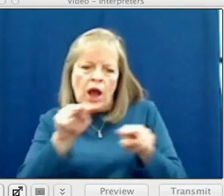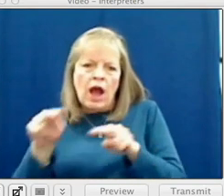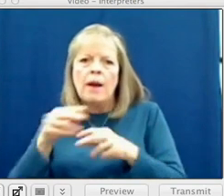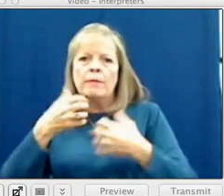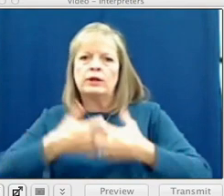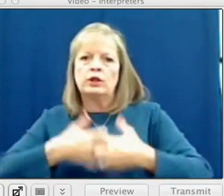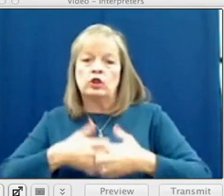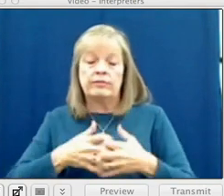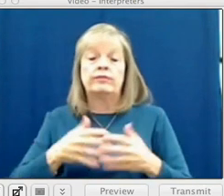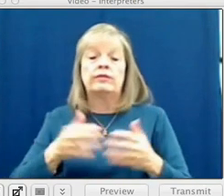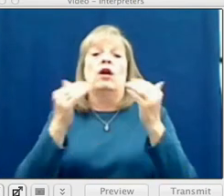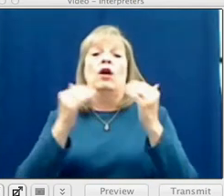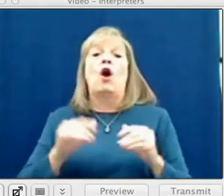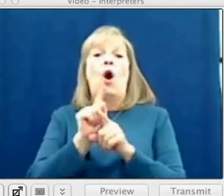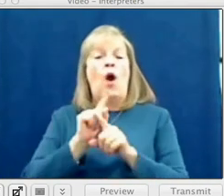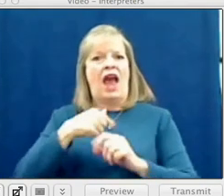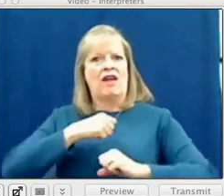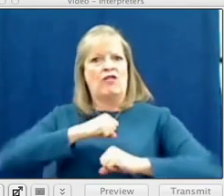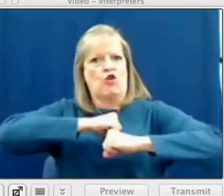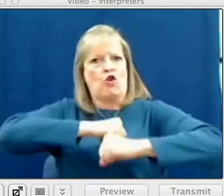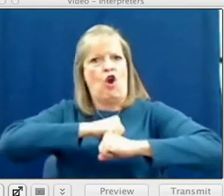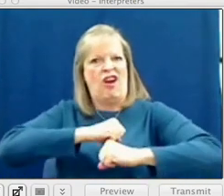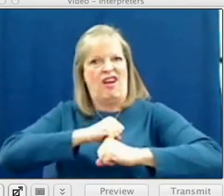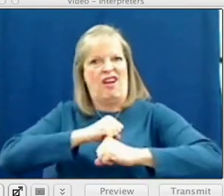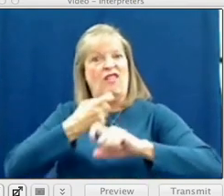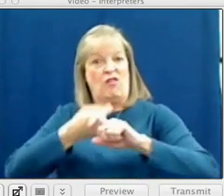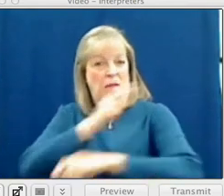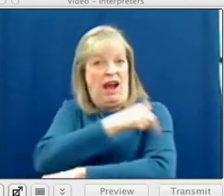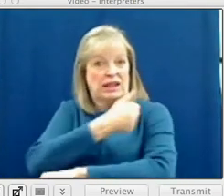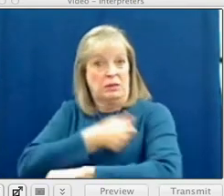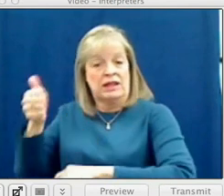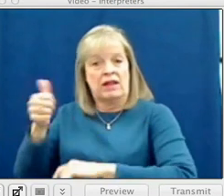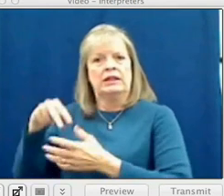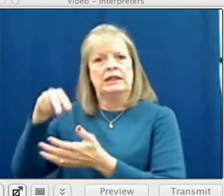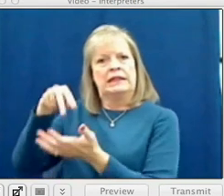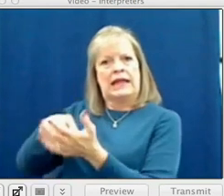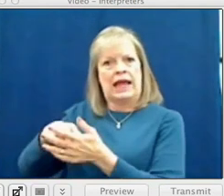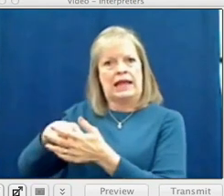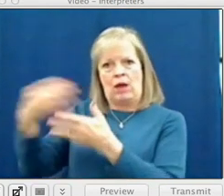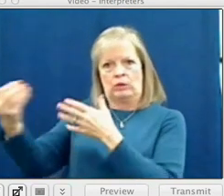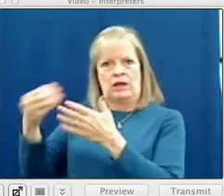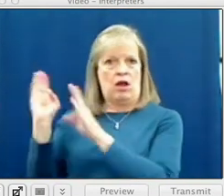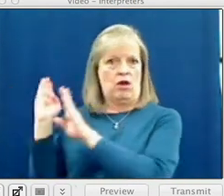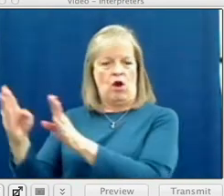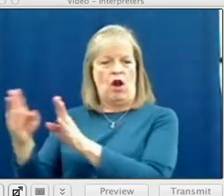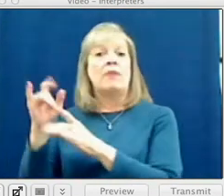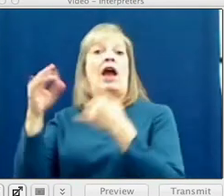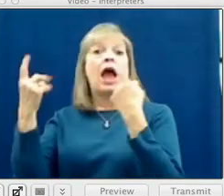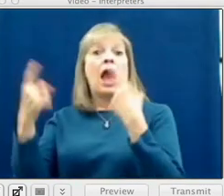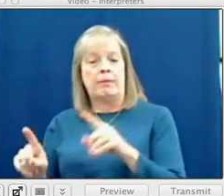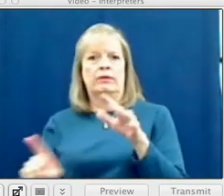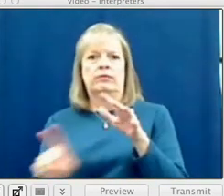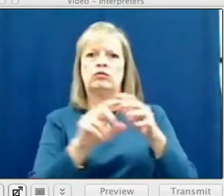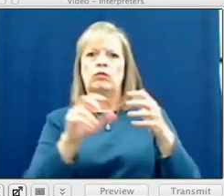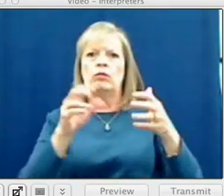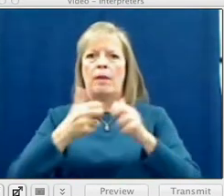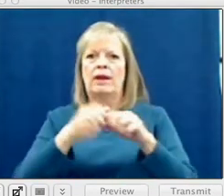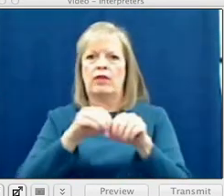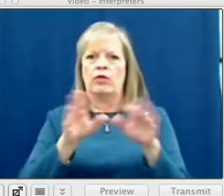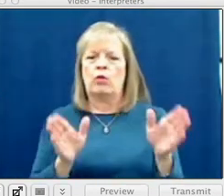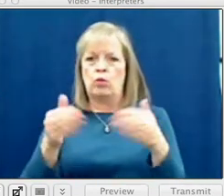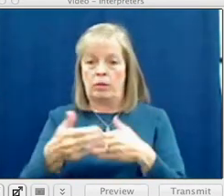the hospital standing outside the door in case there was trouble in the room. The deaf interpreter, known here